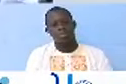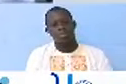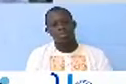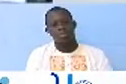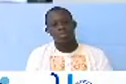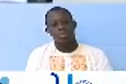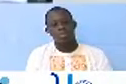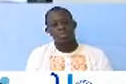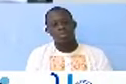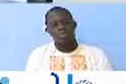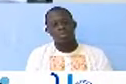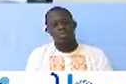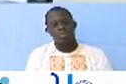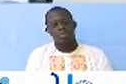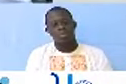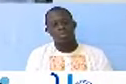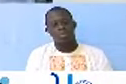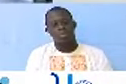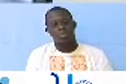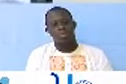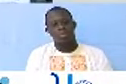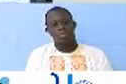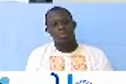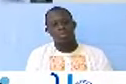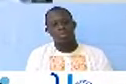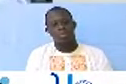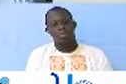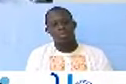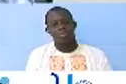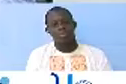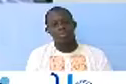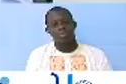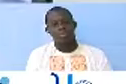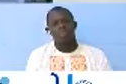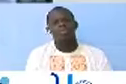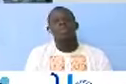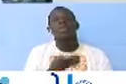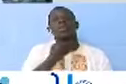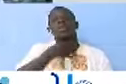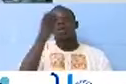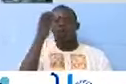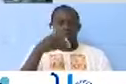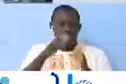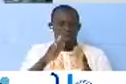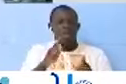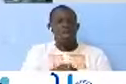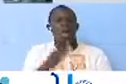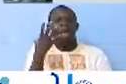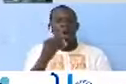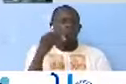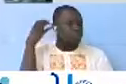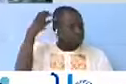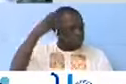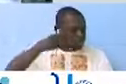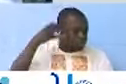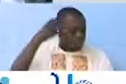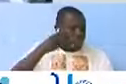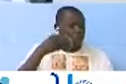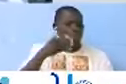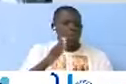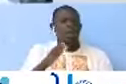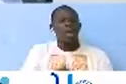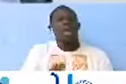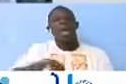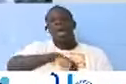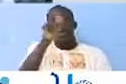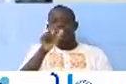Uroka oni. The voice of the scream. The sound of nyame. The way that it is amplified. Ani nindo man